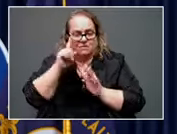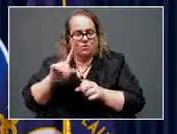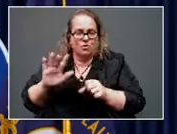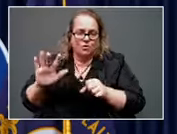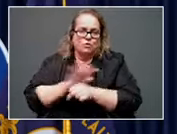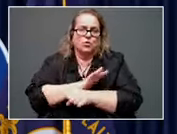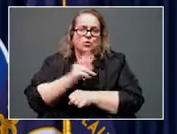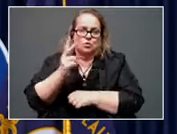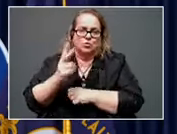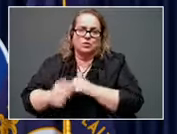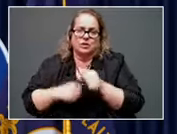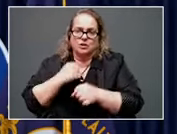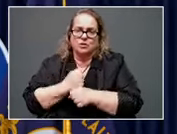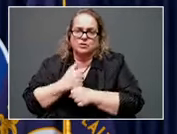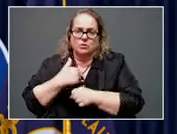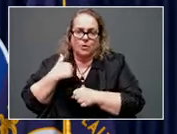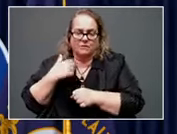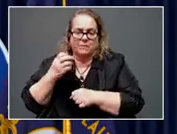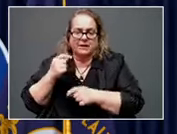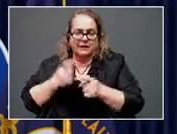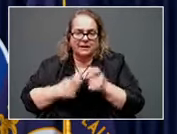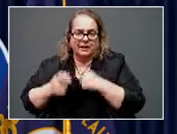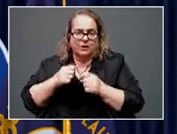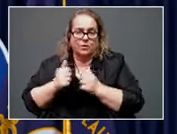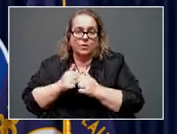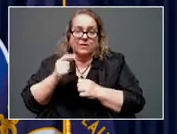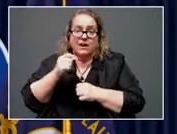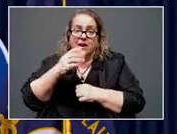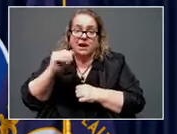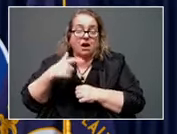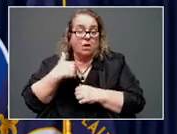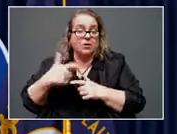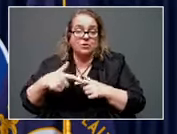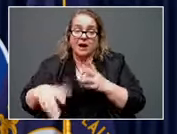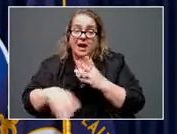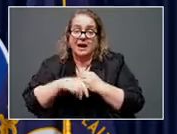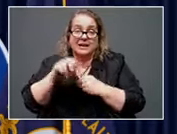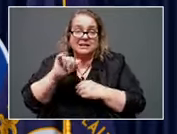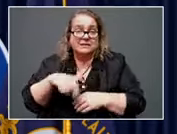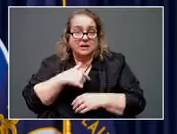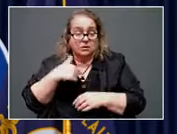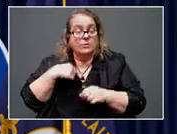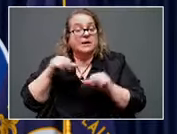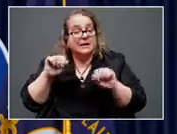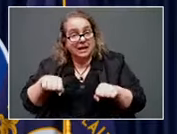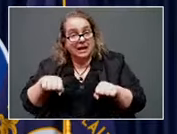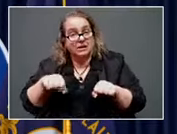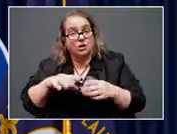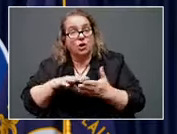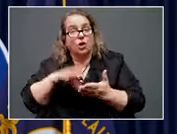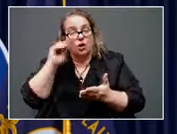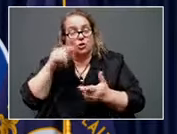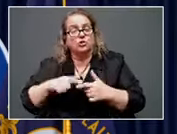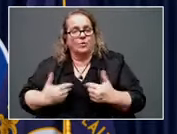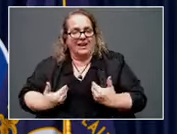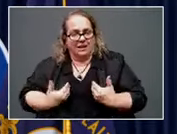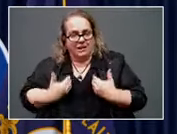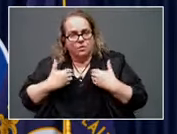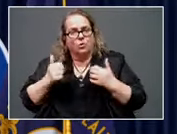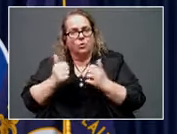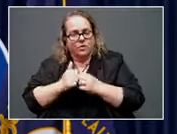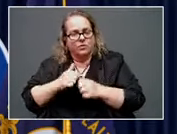years that we've been dealing with it. And all I'd add is that we can learn to live with COVID, but